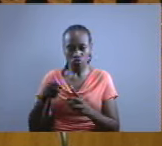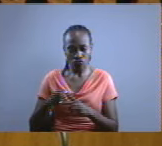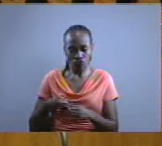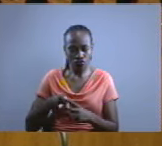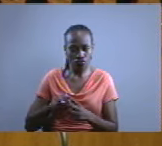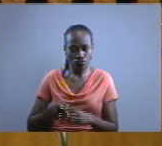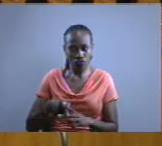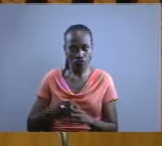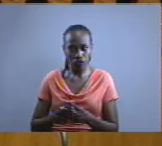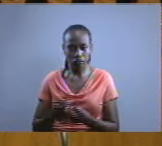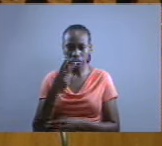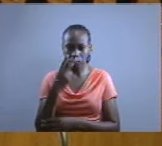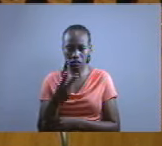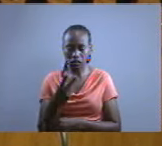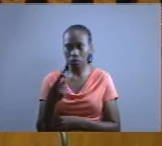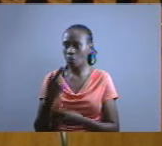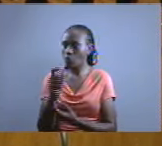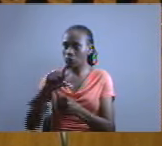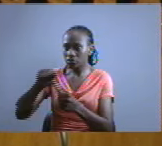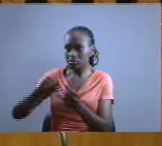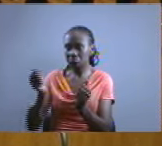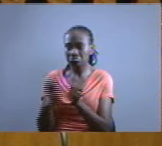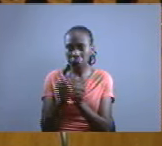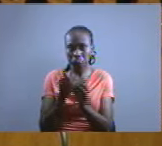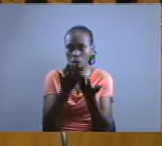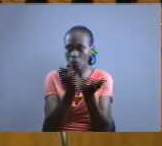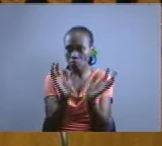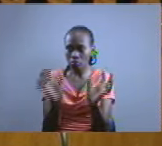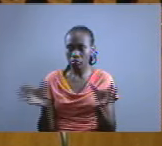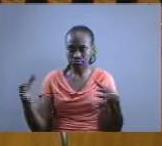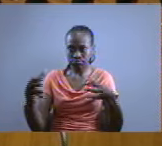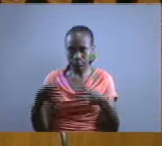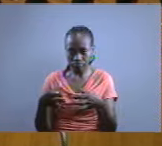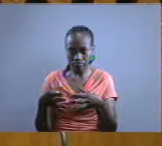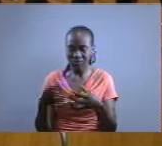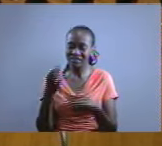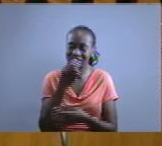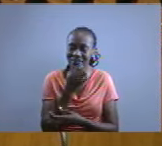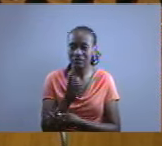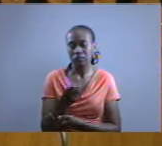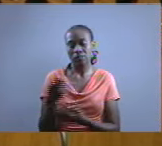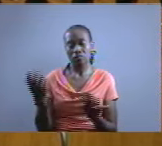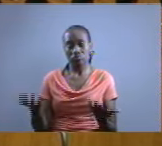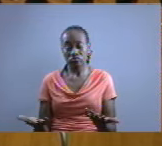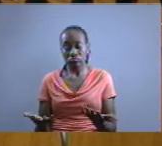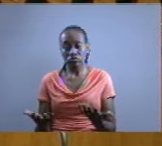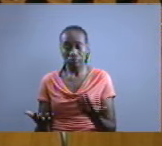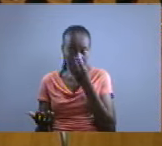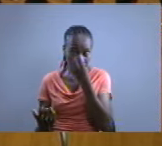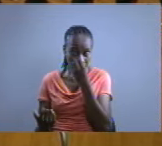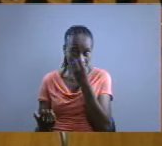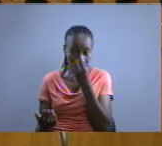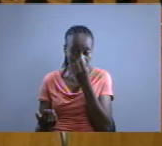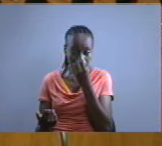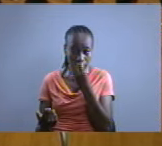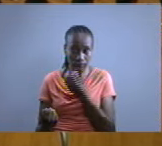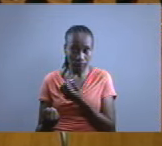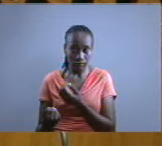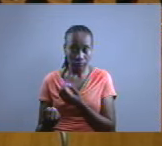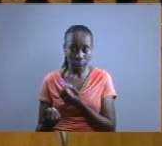to by all social partners to address this legacy is being treated with contempt by those who